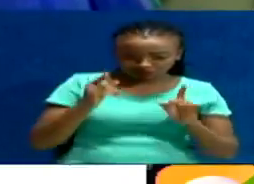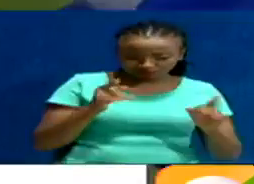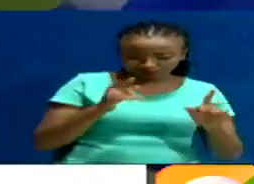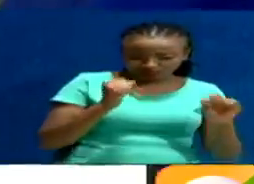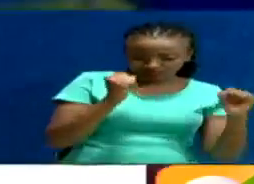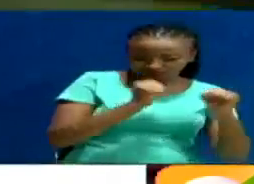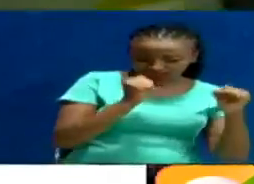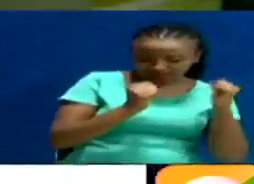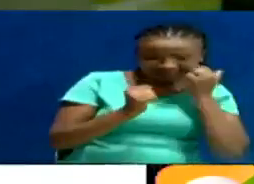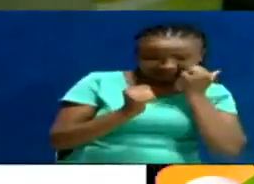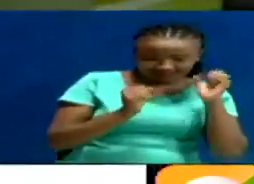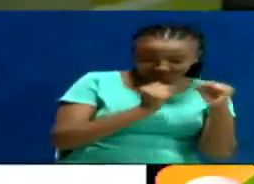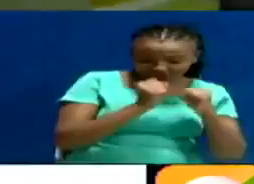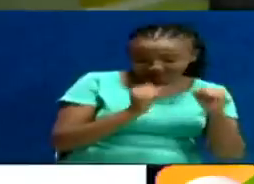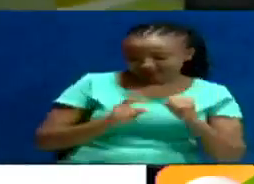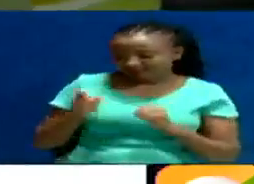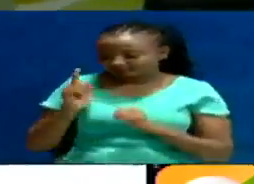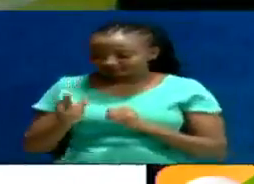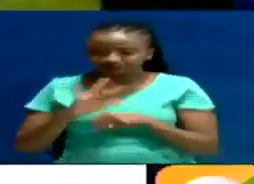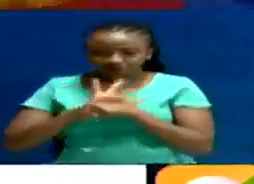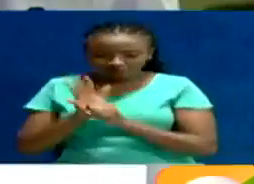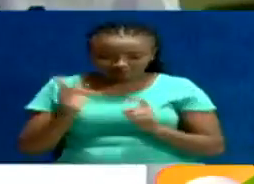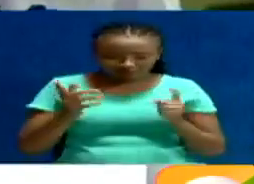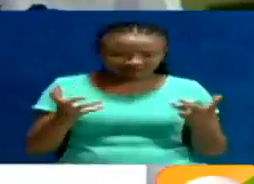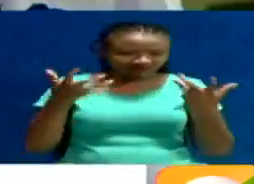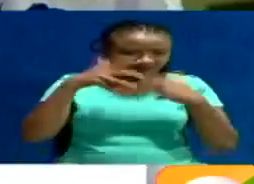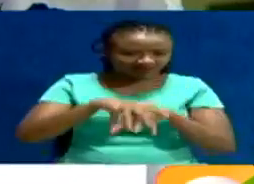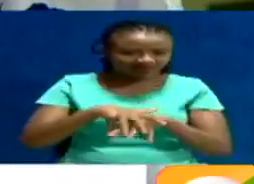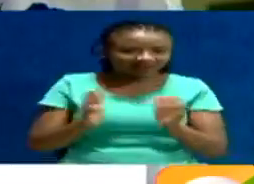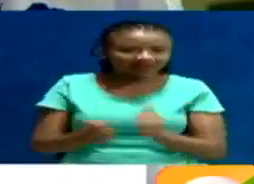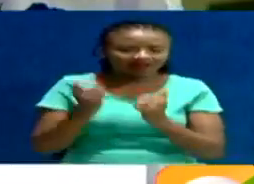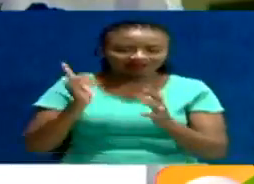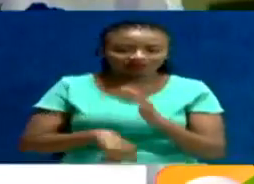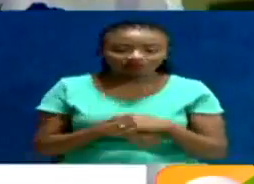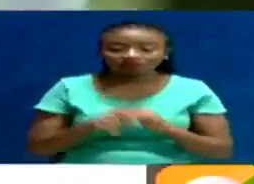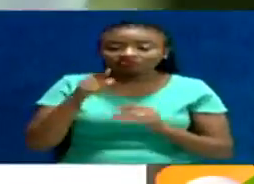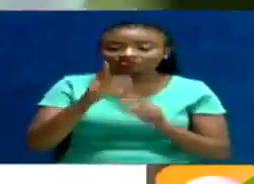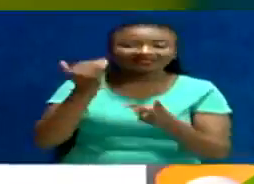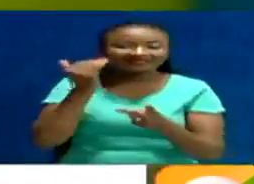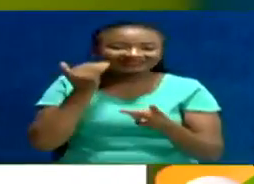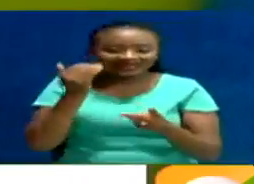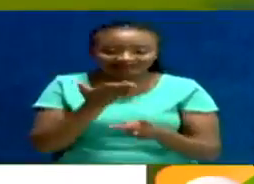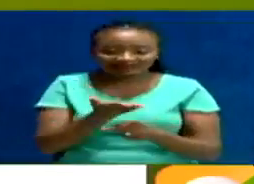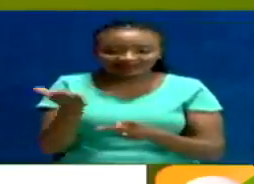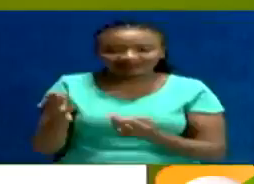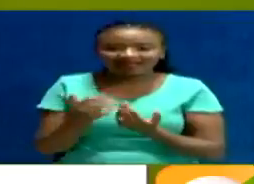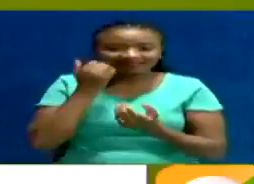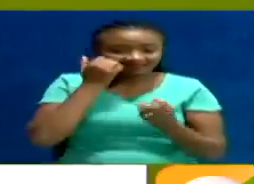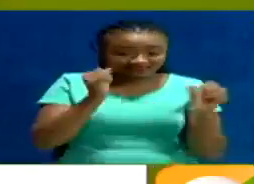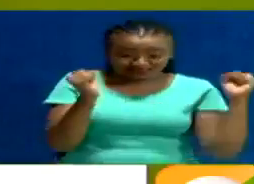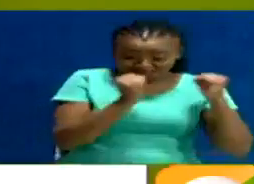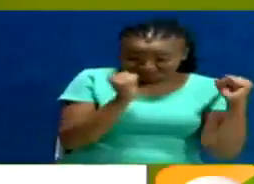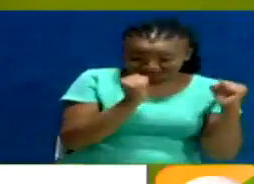would interact. The 18-month Malkov study began in January this year. The first patient, also